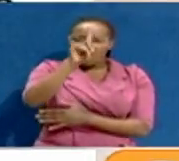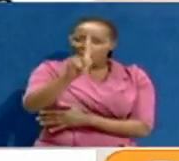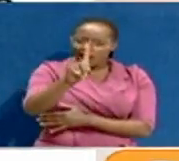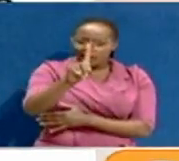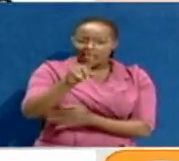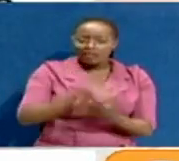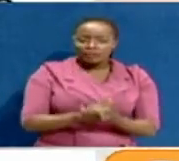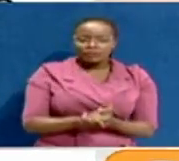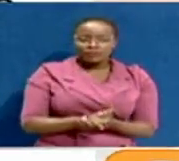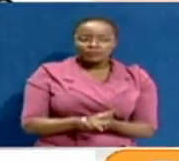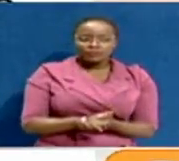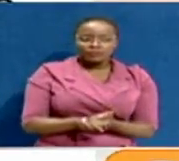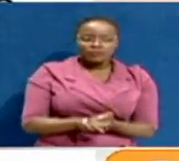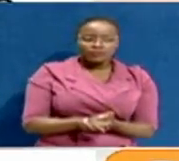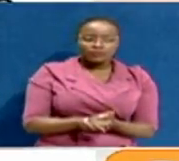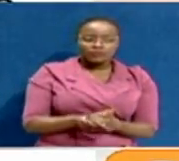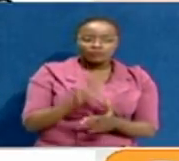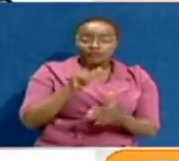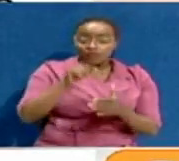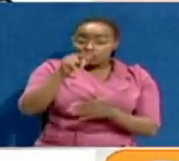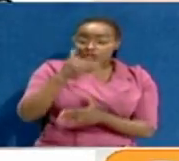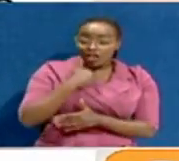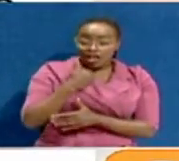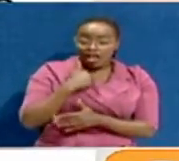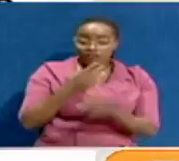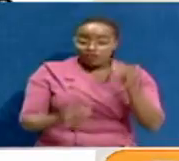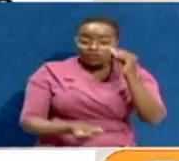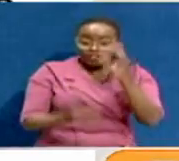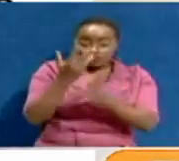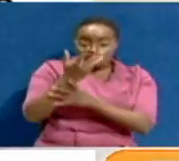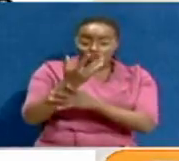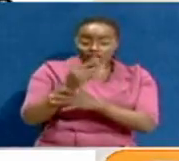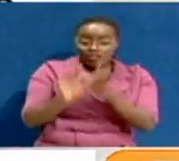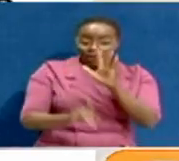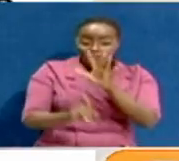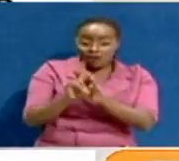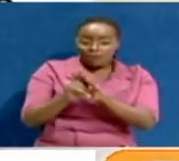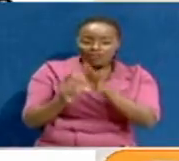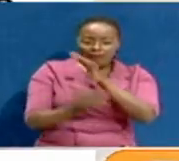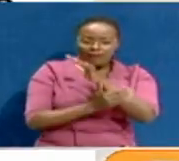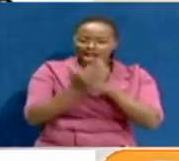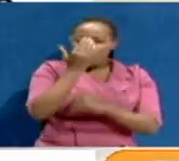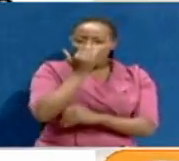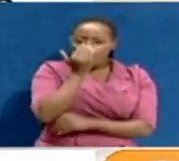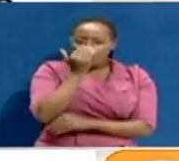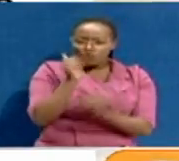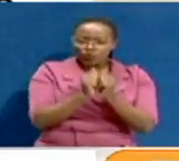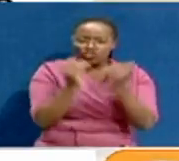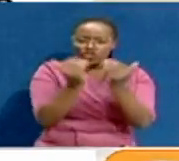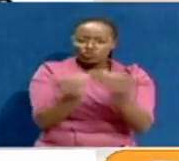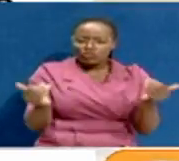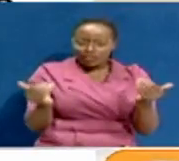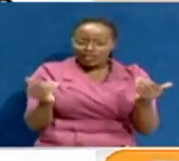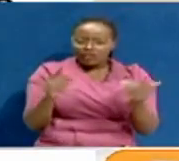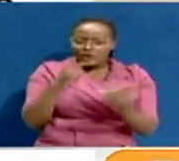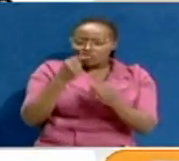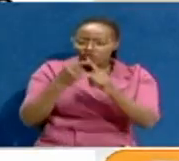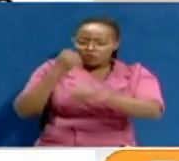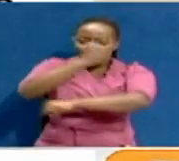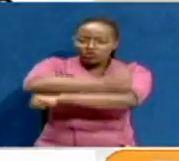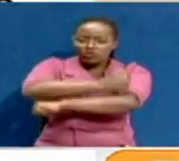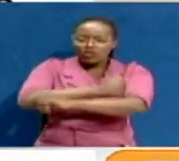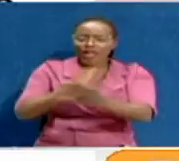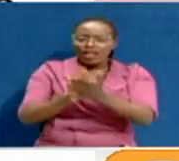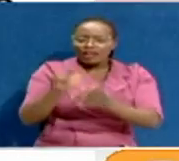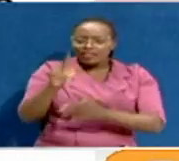more? Okay, Ian Bissett, have you been able to establish the cause of the bad flu and cough with children, especially those from school